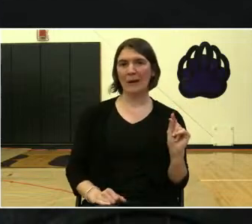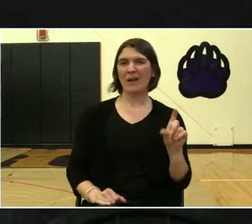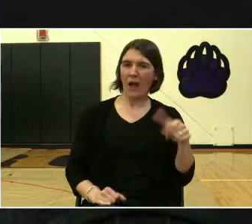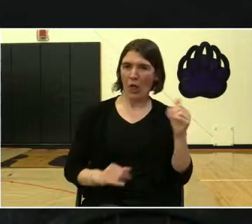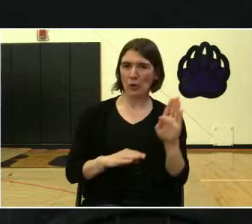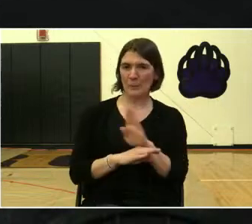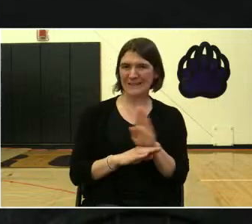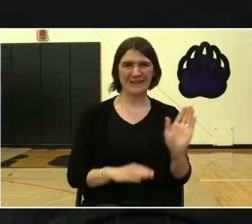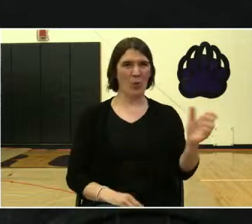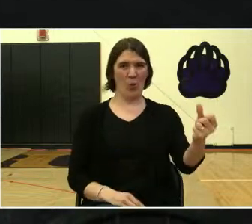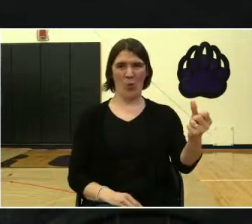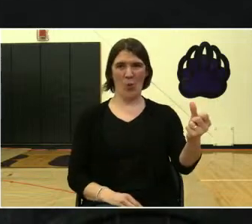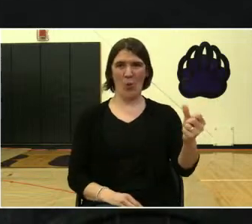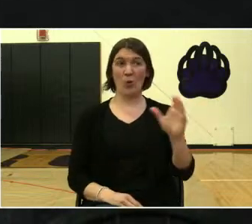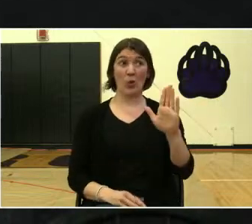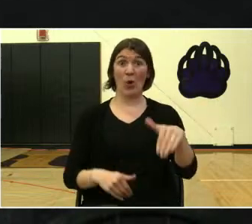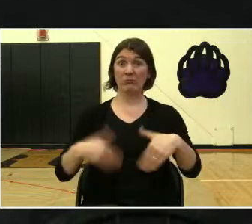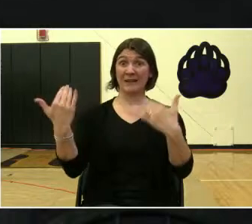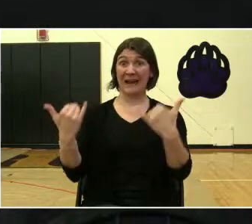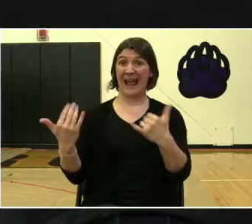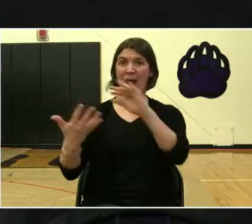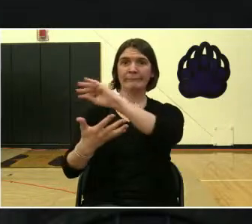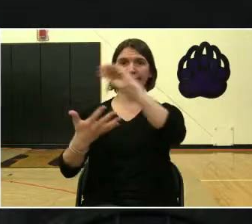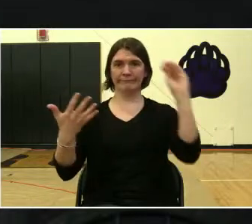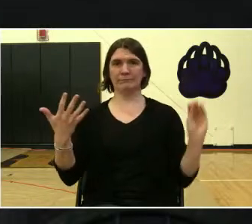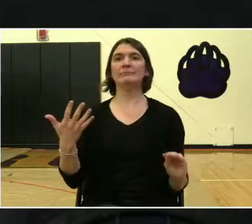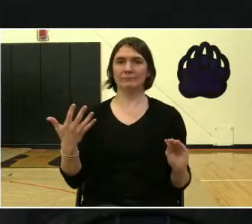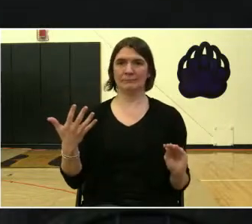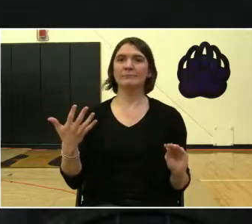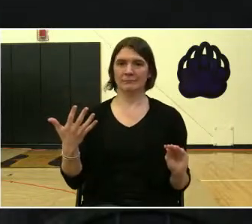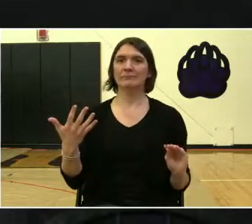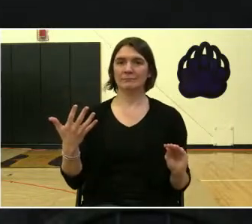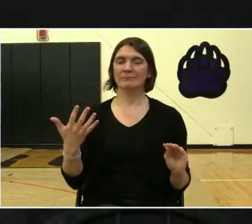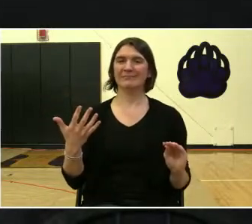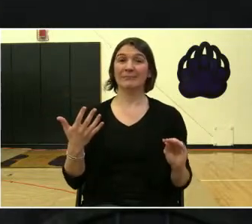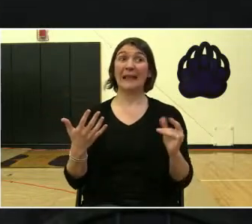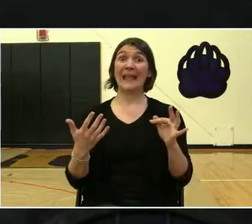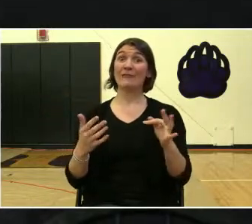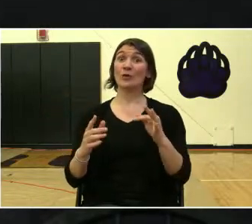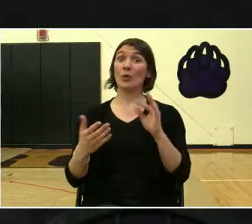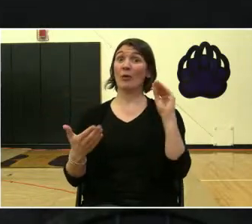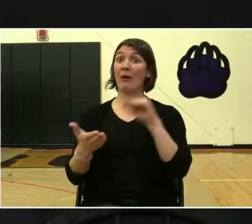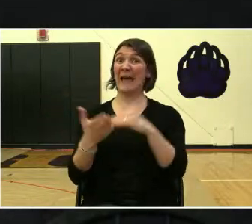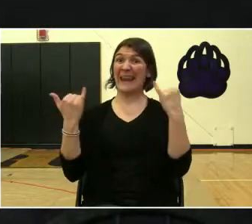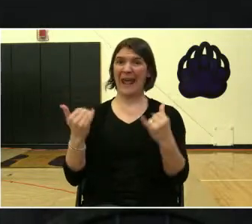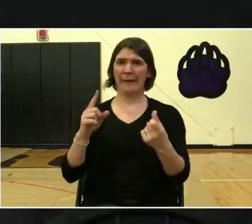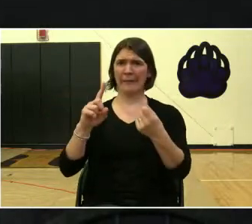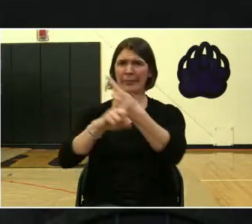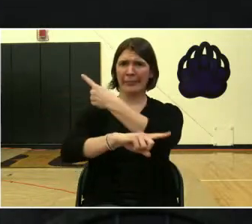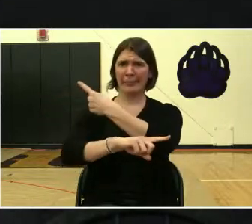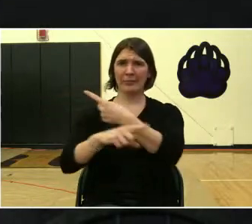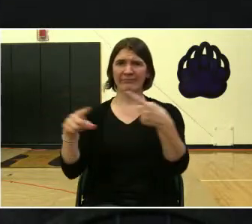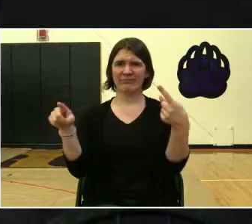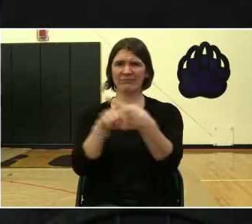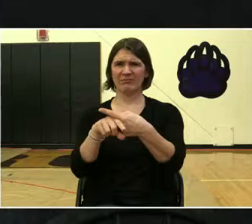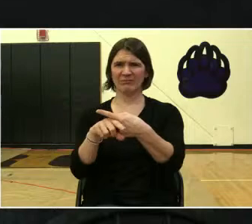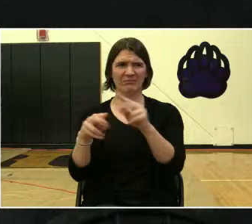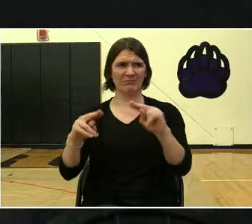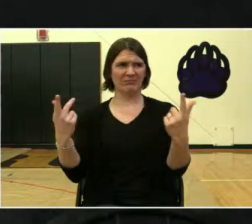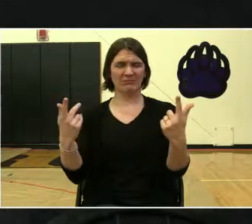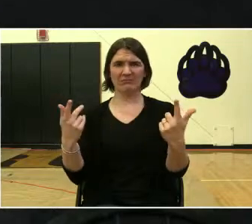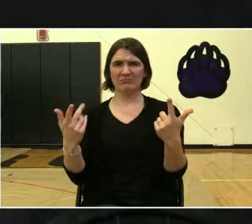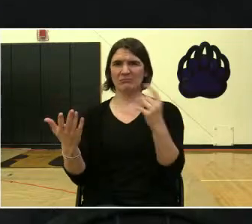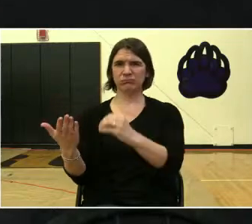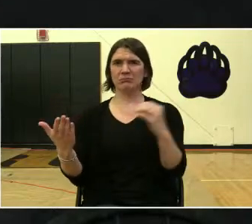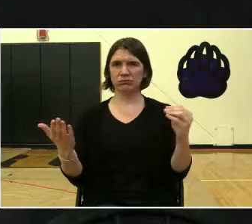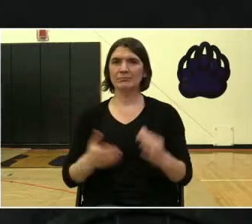so that motion would negate the intent of the uh Amendment that's been proposed and